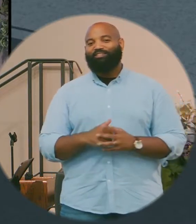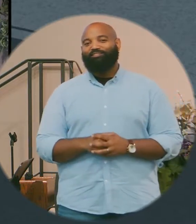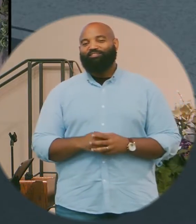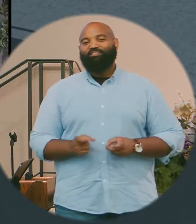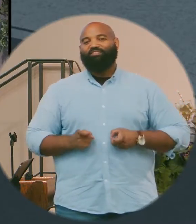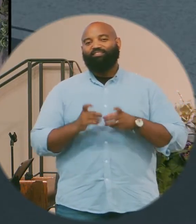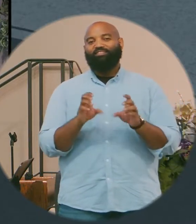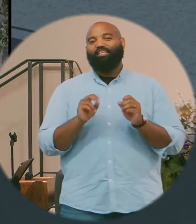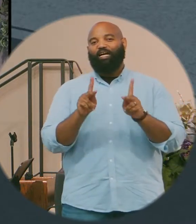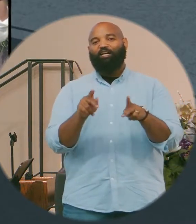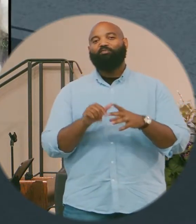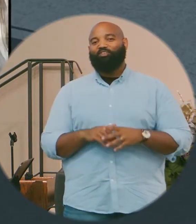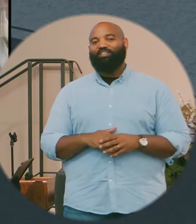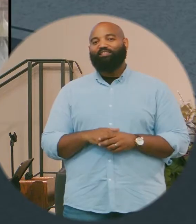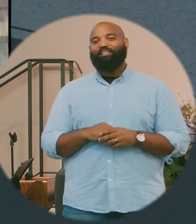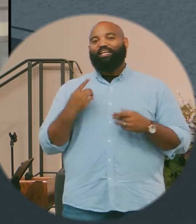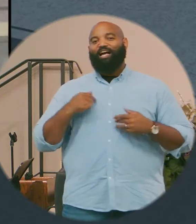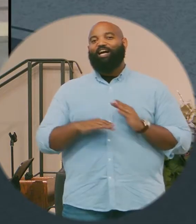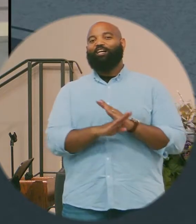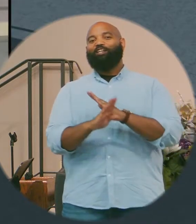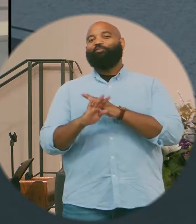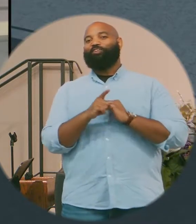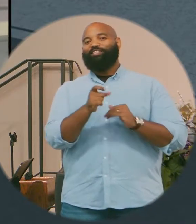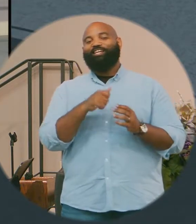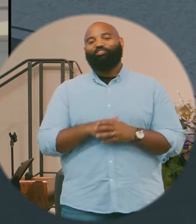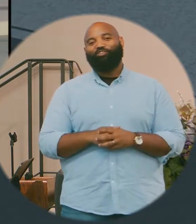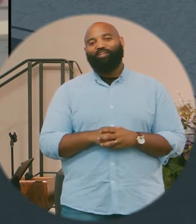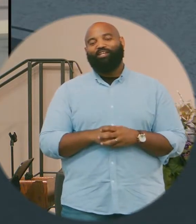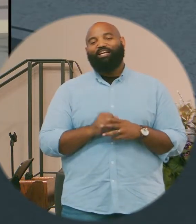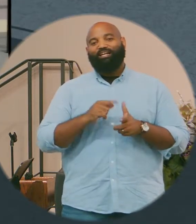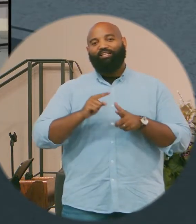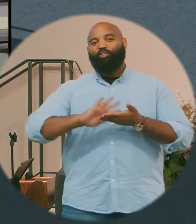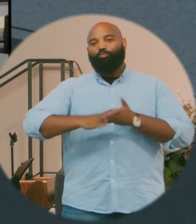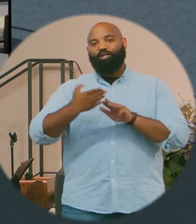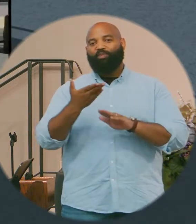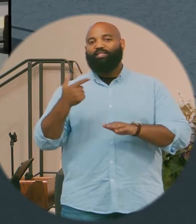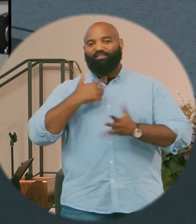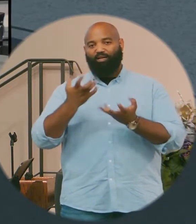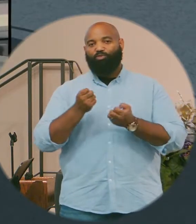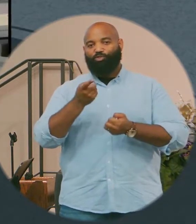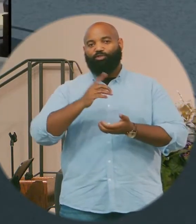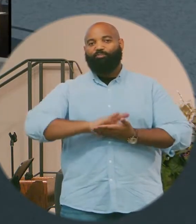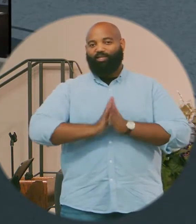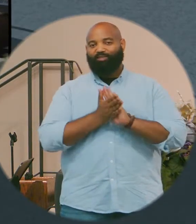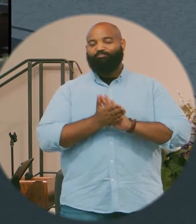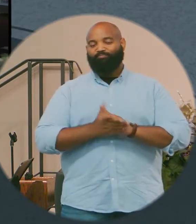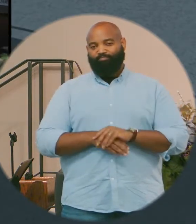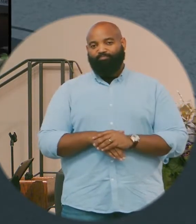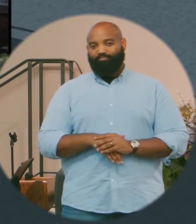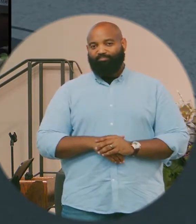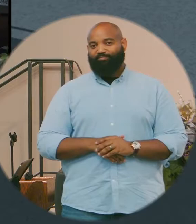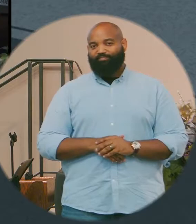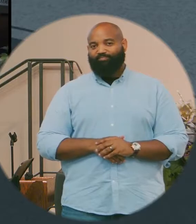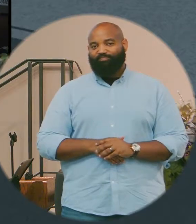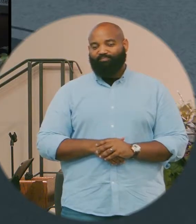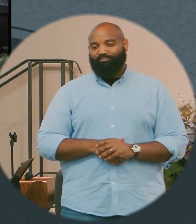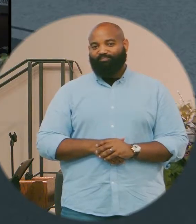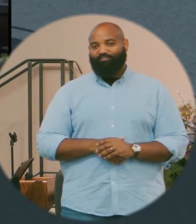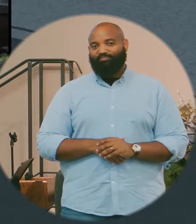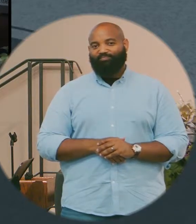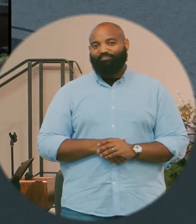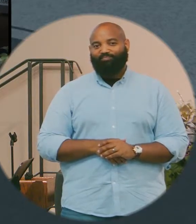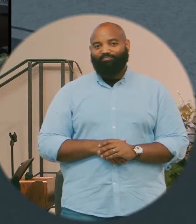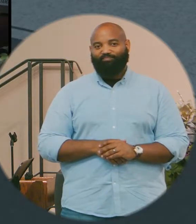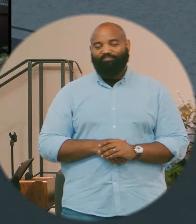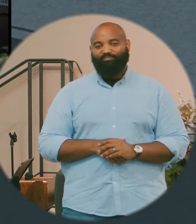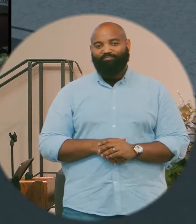I will shut the lying mouth of the enemy, and I will make you into what I want you to be. And so,